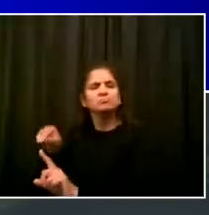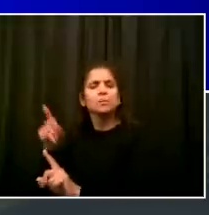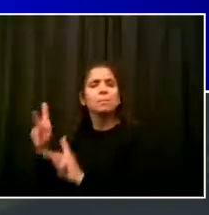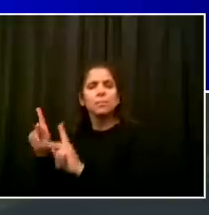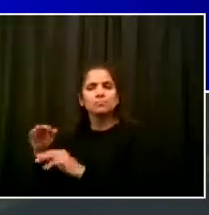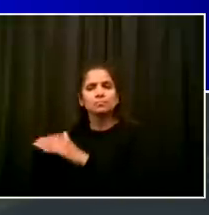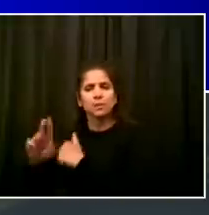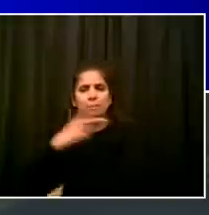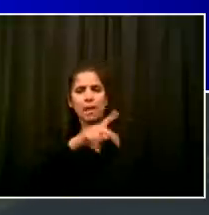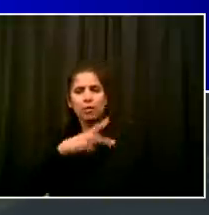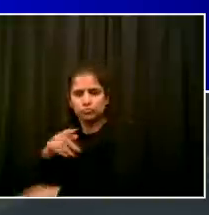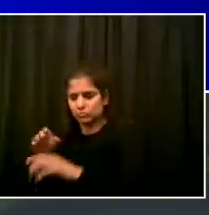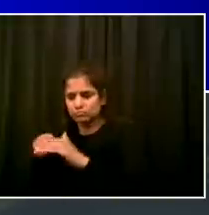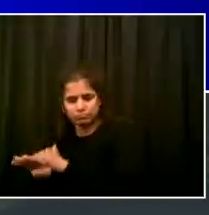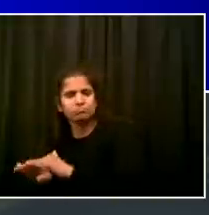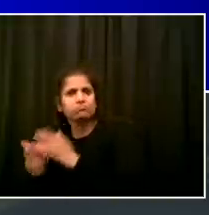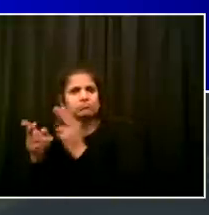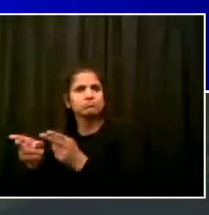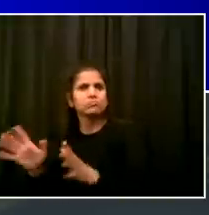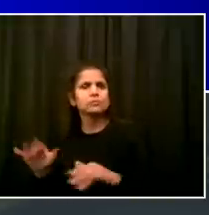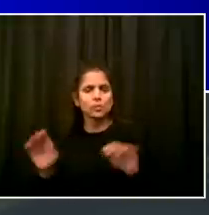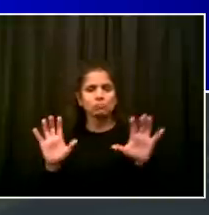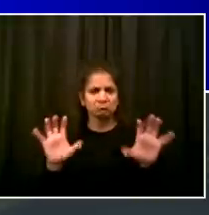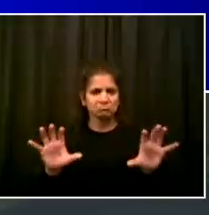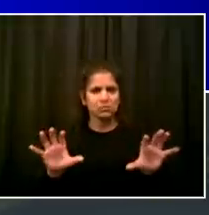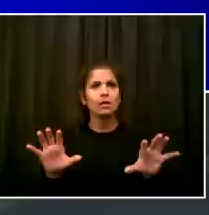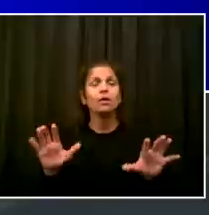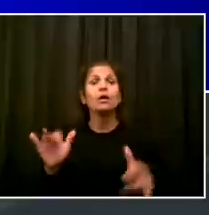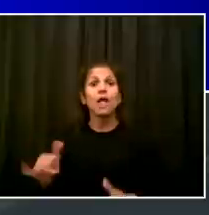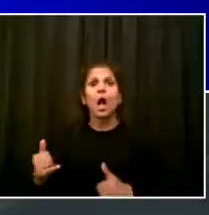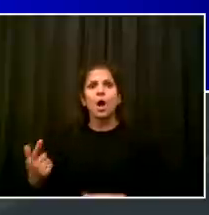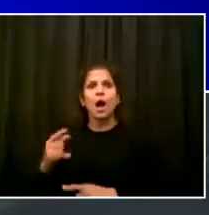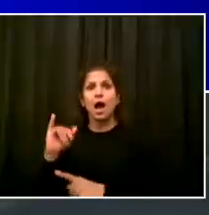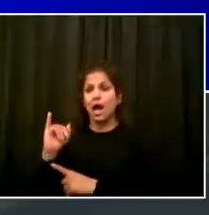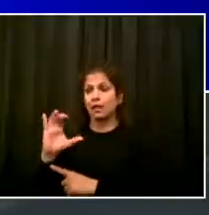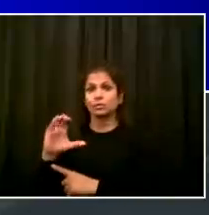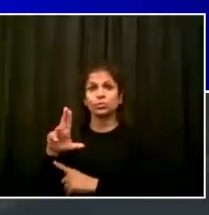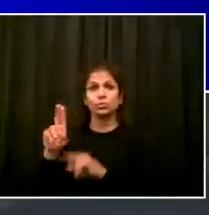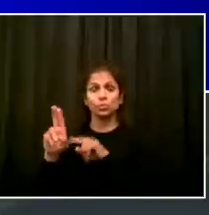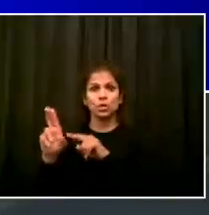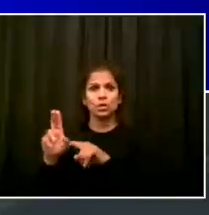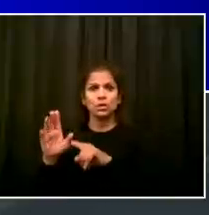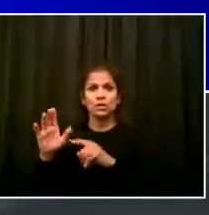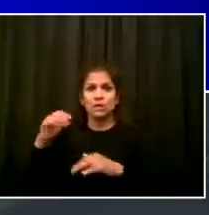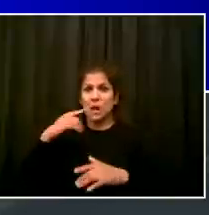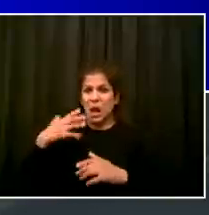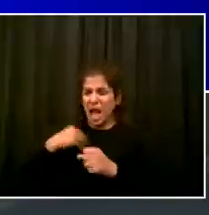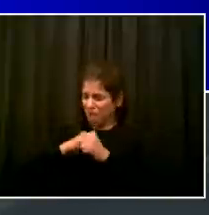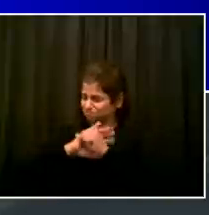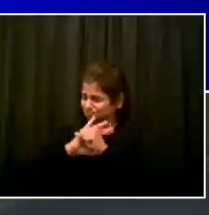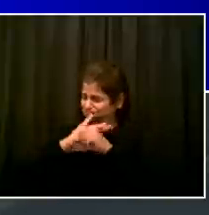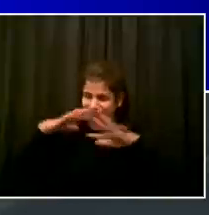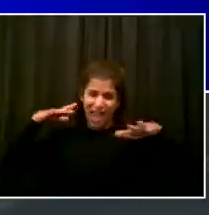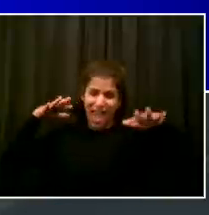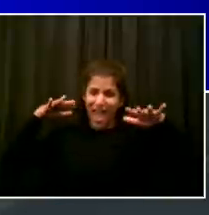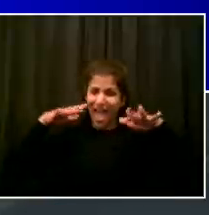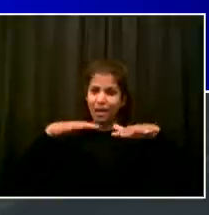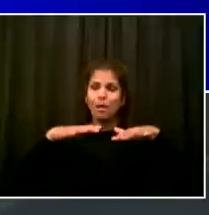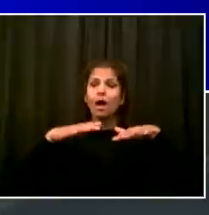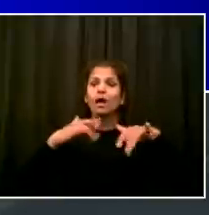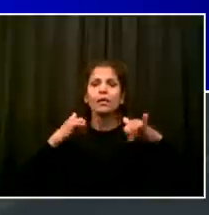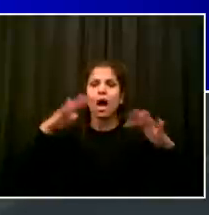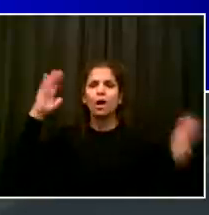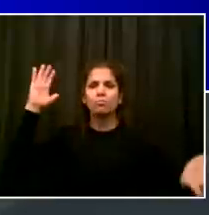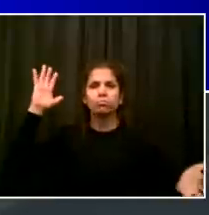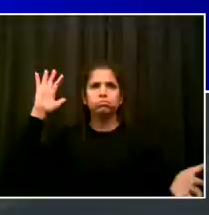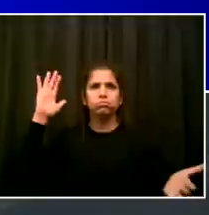it's overwhelmingly been COVID patients to the tune of over 95%. Now we're going to generalize it and say any and all patients in